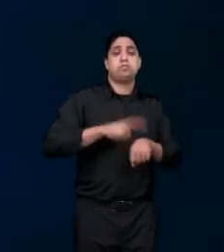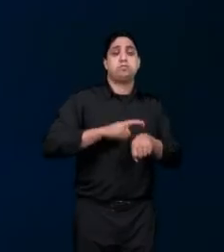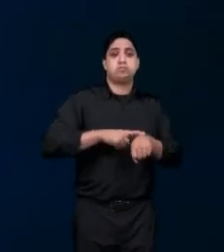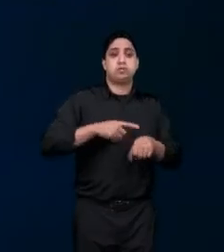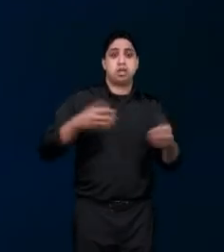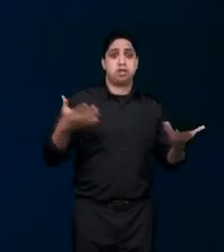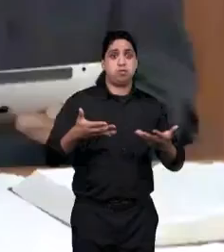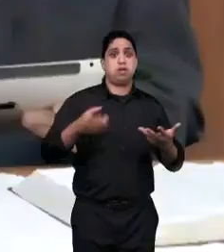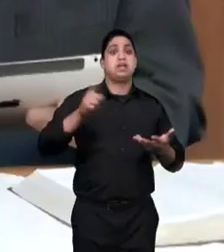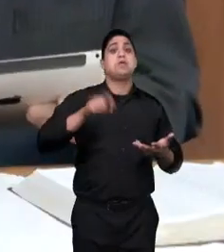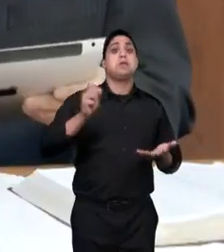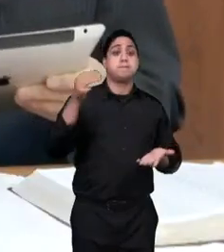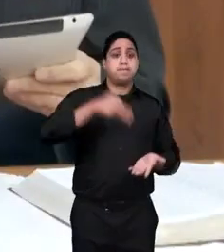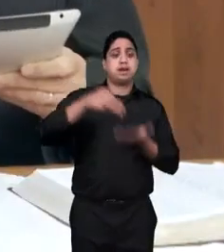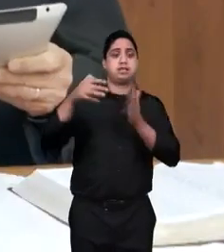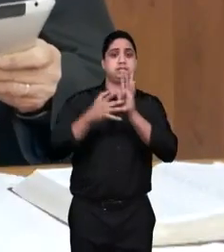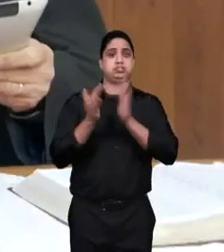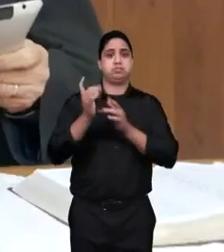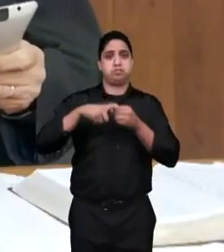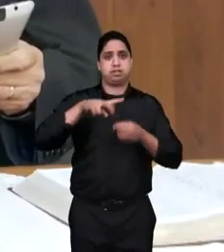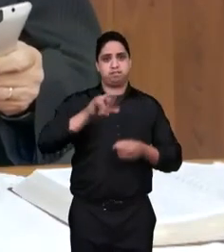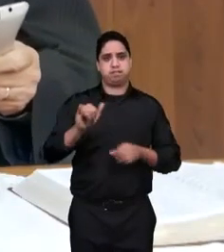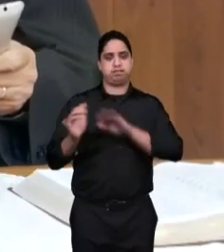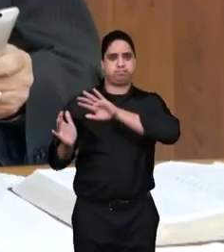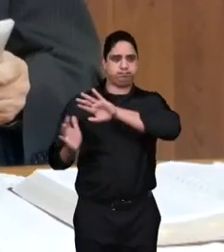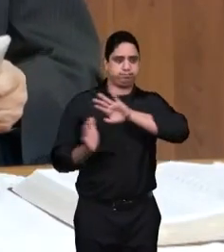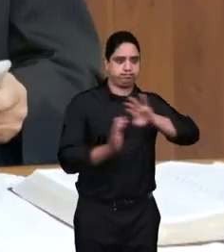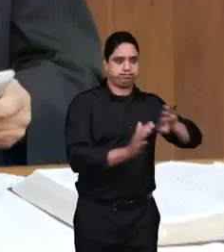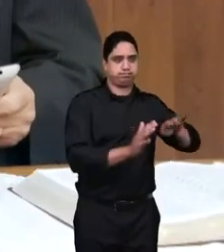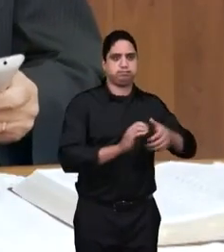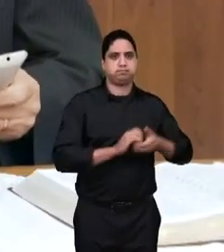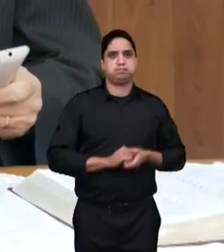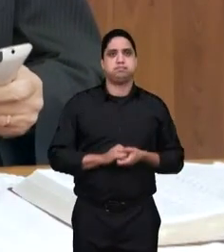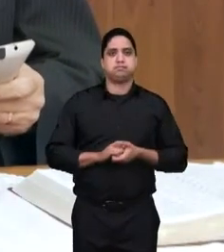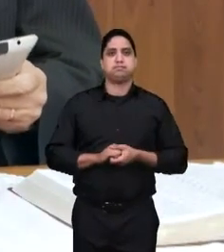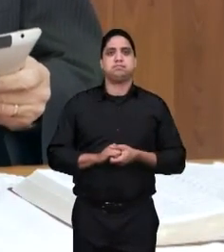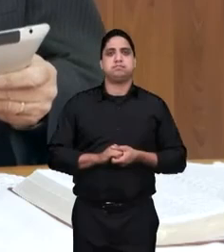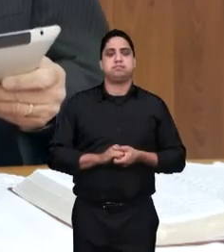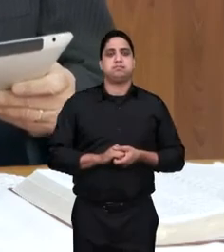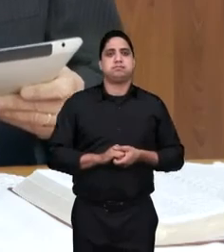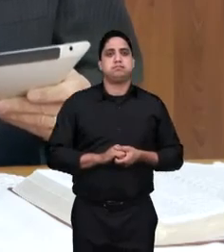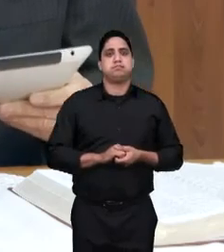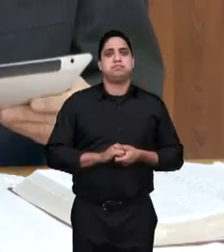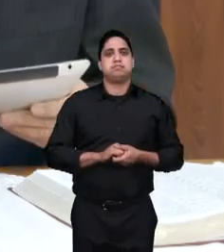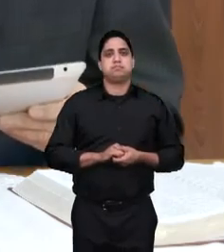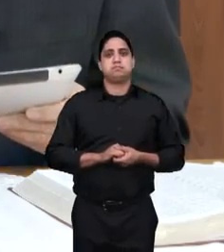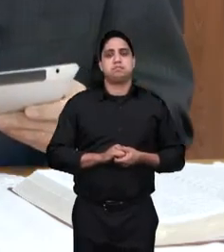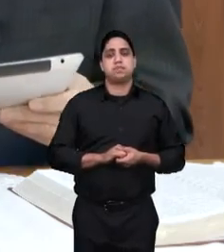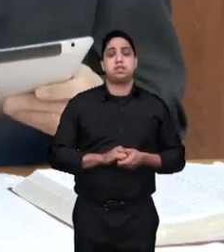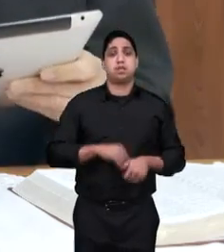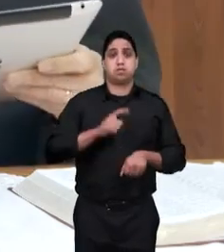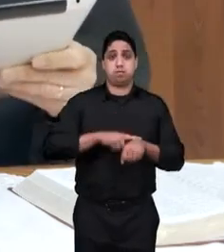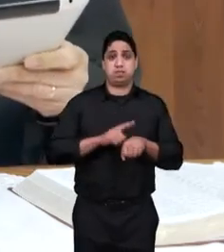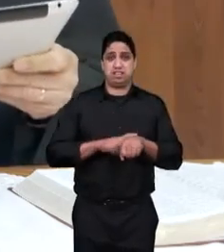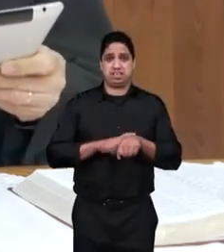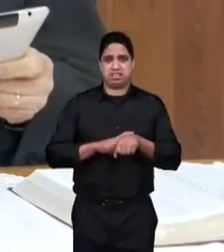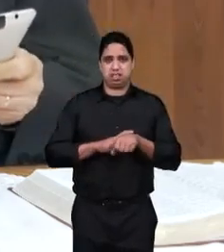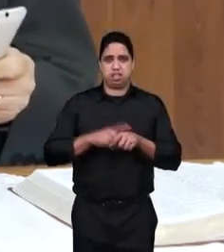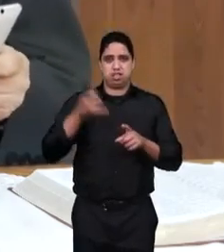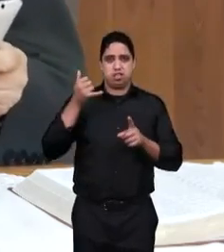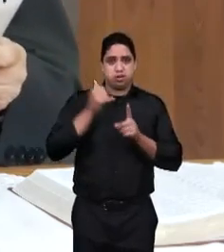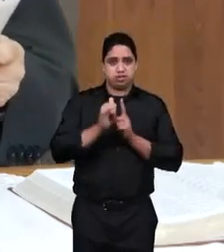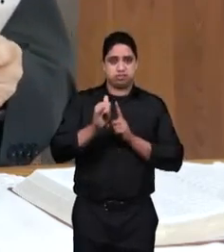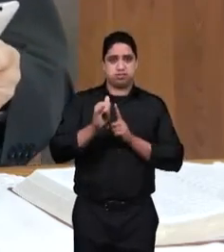come. Very good, brothers. The prophetic position of the church in the period that